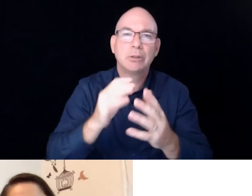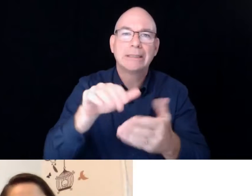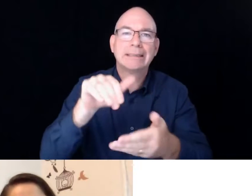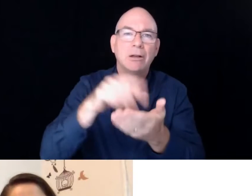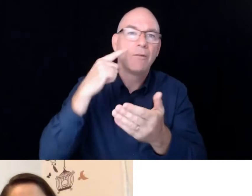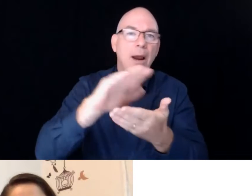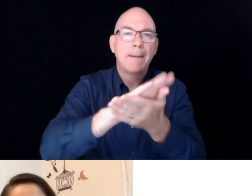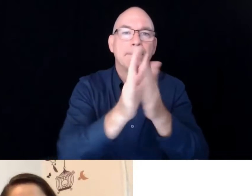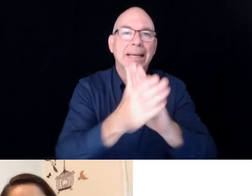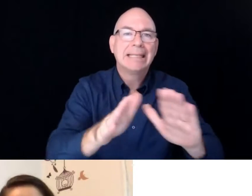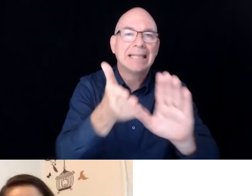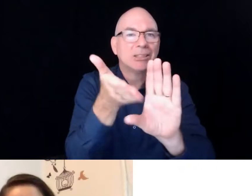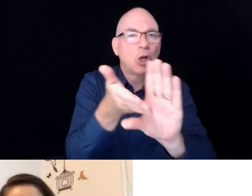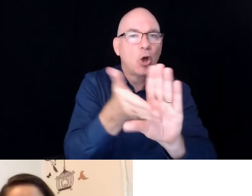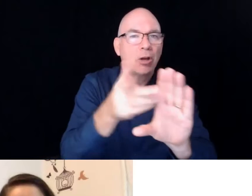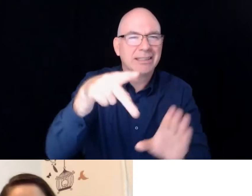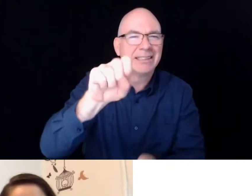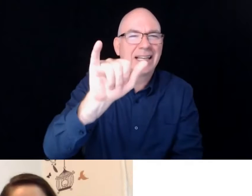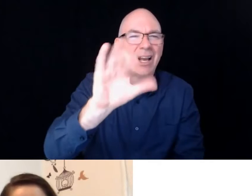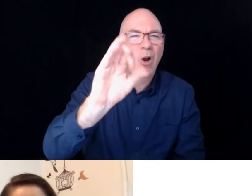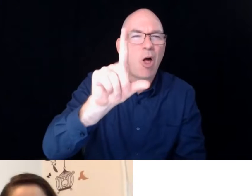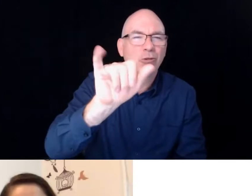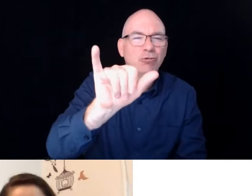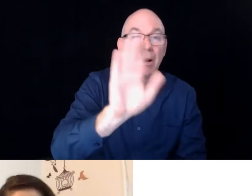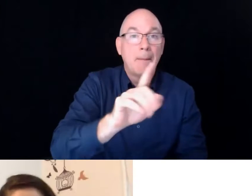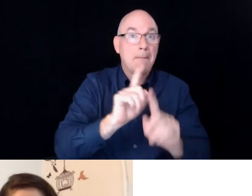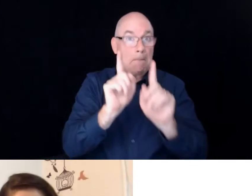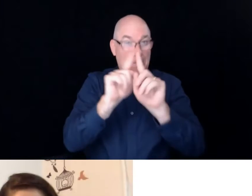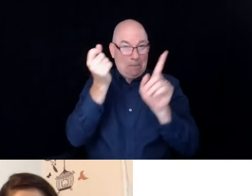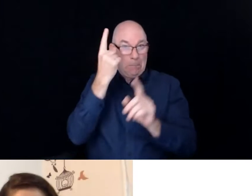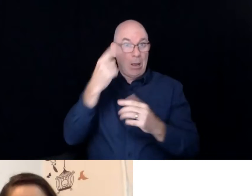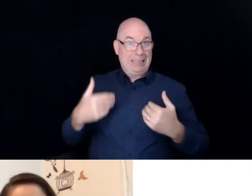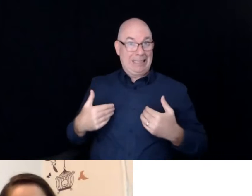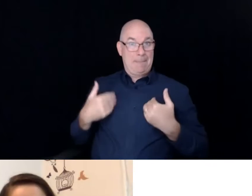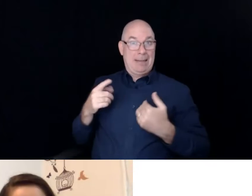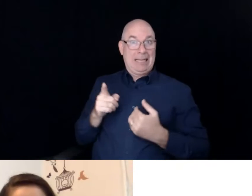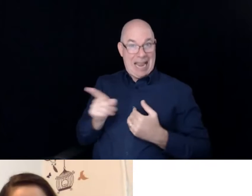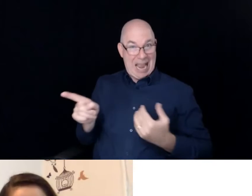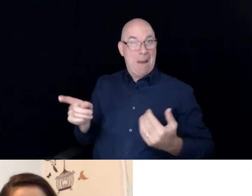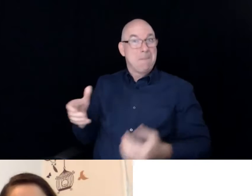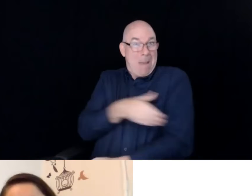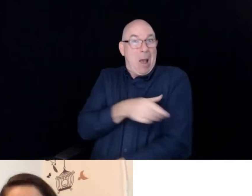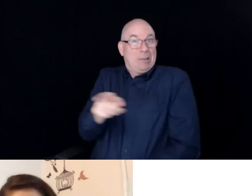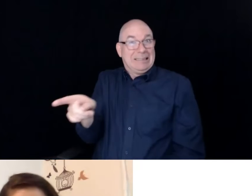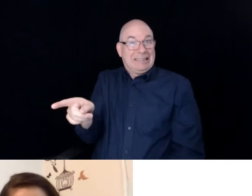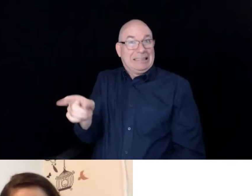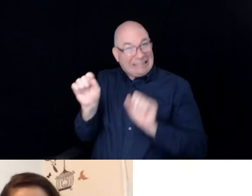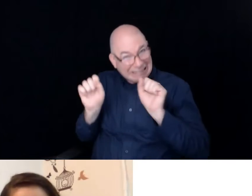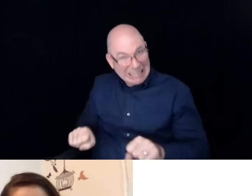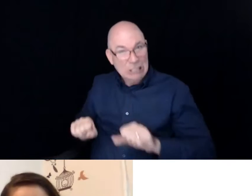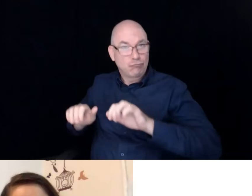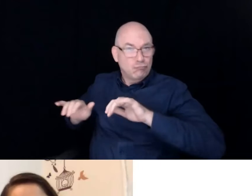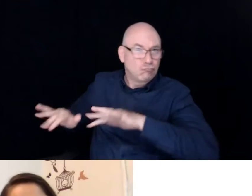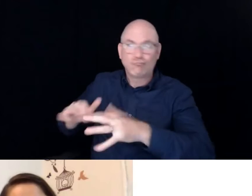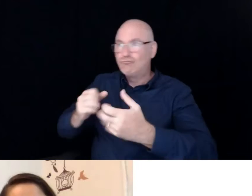been in the fact that I believe young people have a lot of power and they have a lot of talents, and how